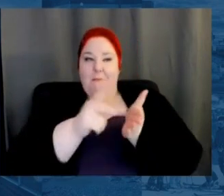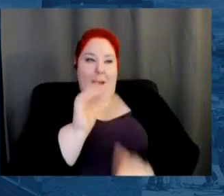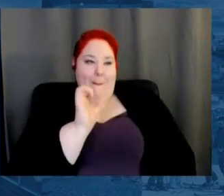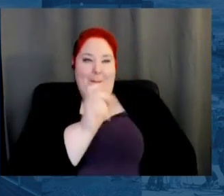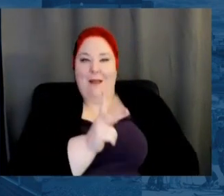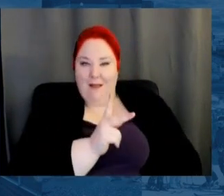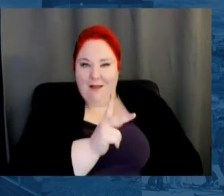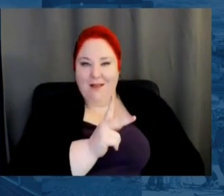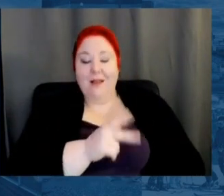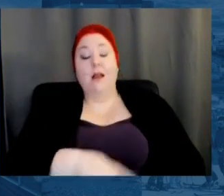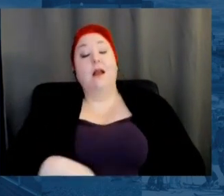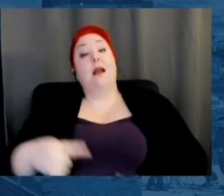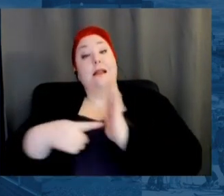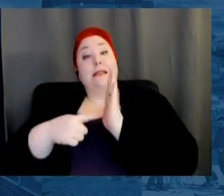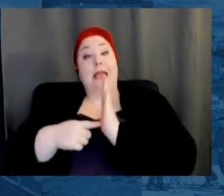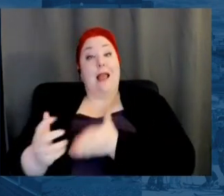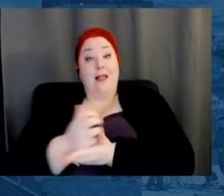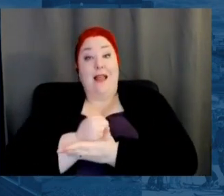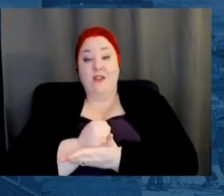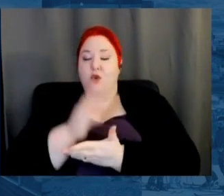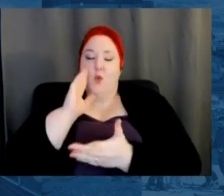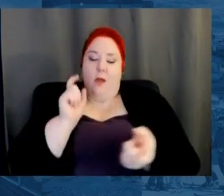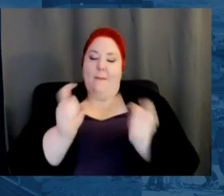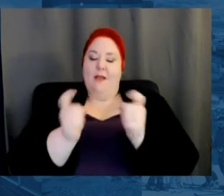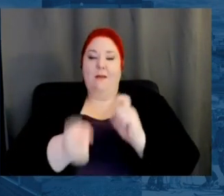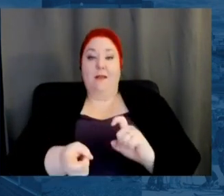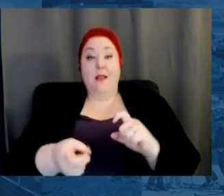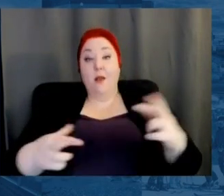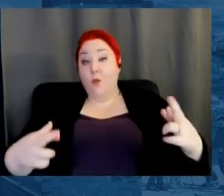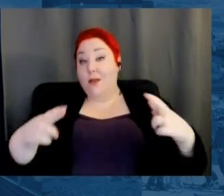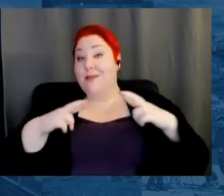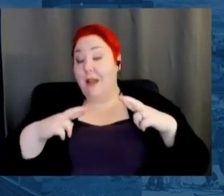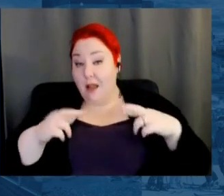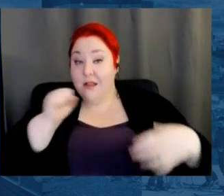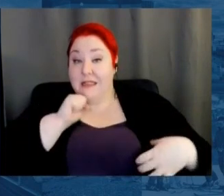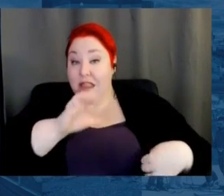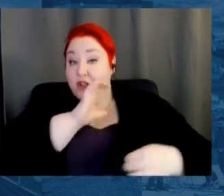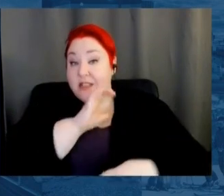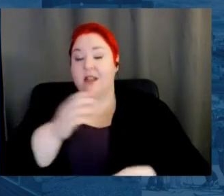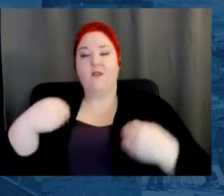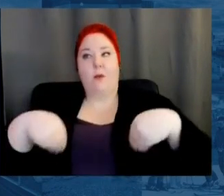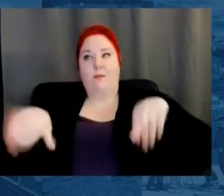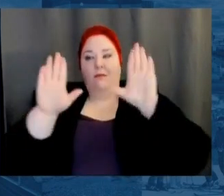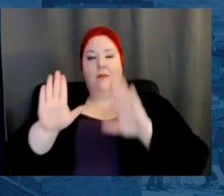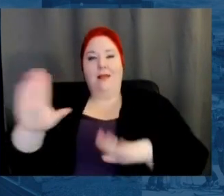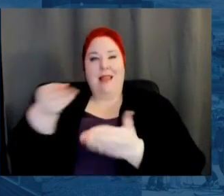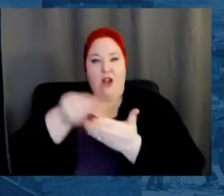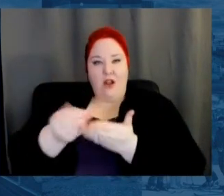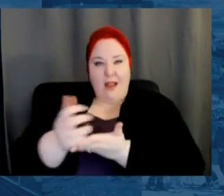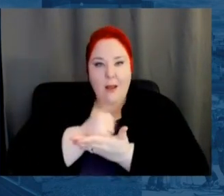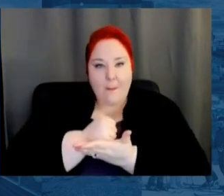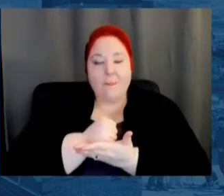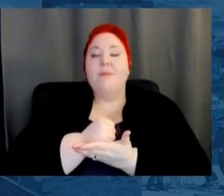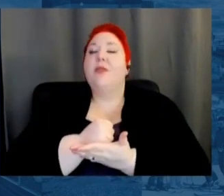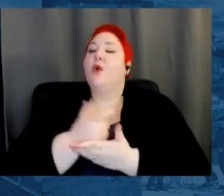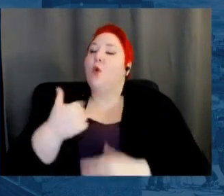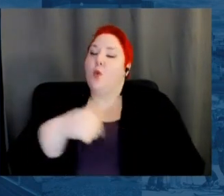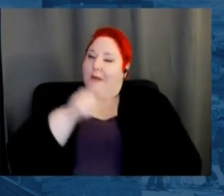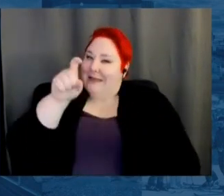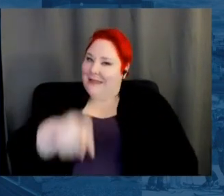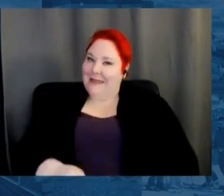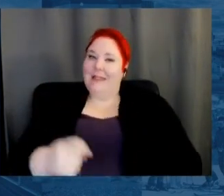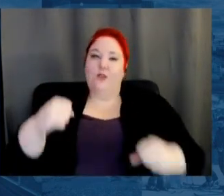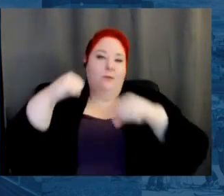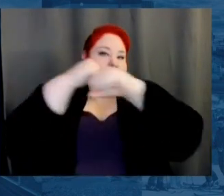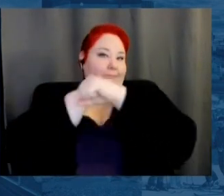Debt collectors who manipulate retired seniors into giving up their protected income. They need us to step up here, and that's what we're talking about today.